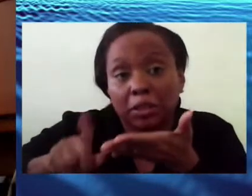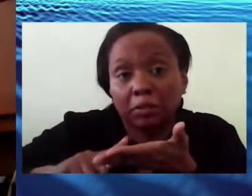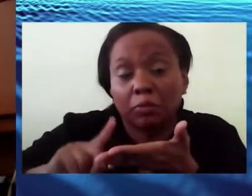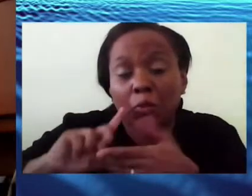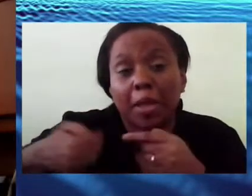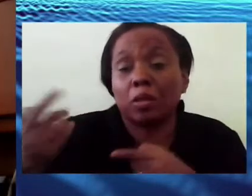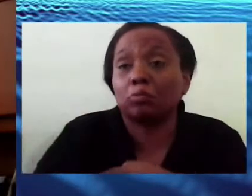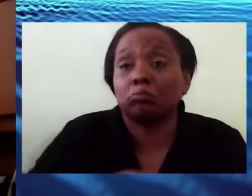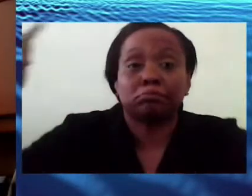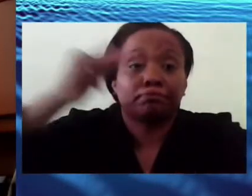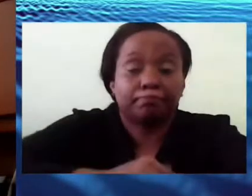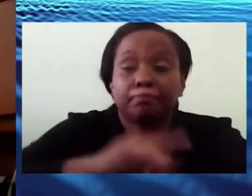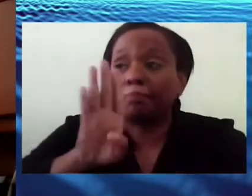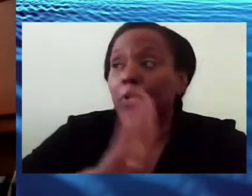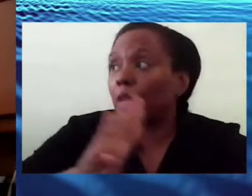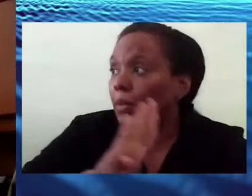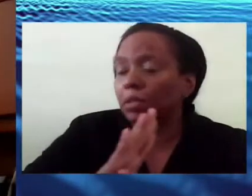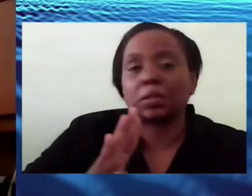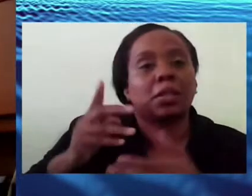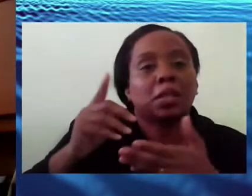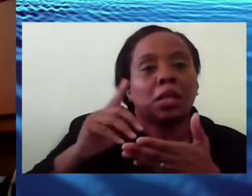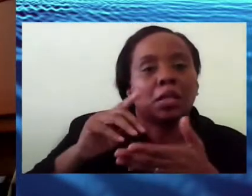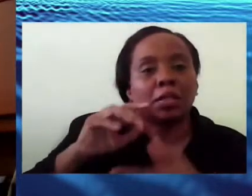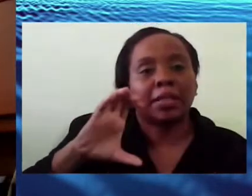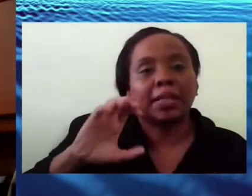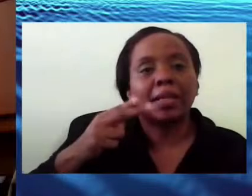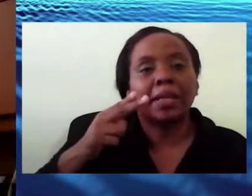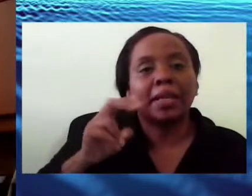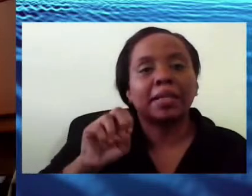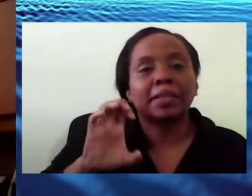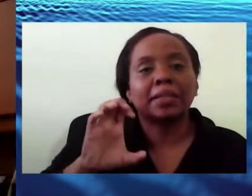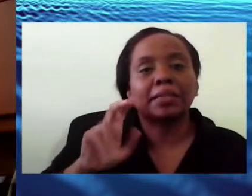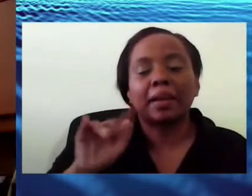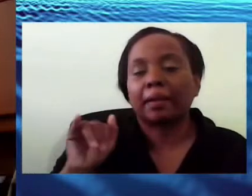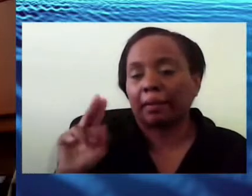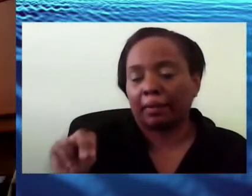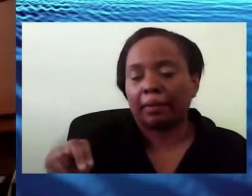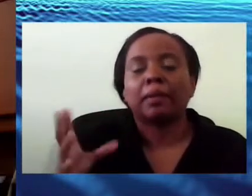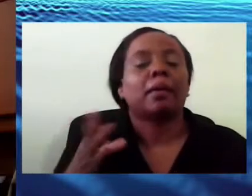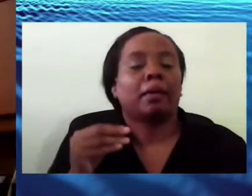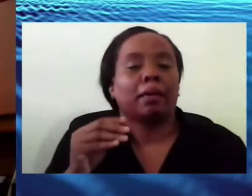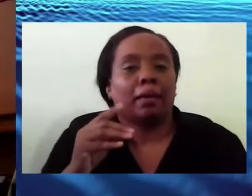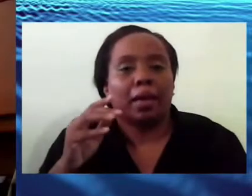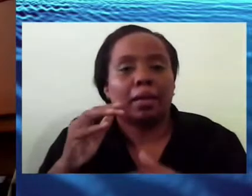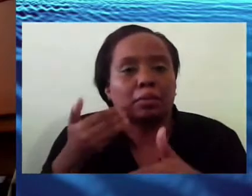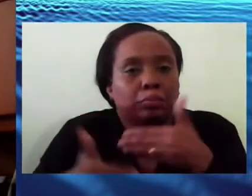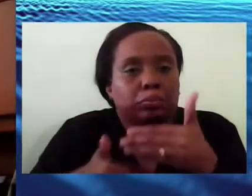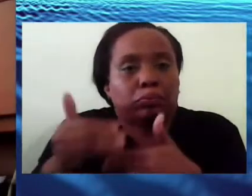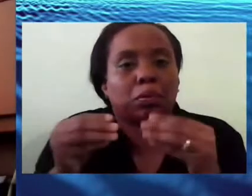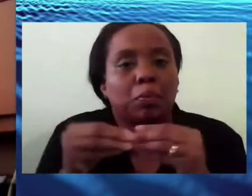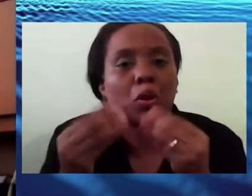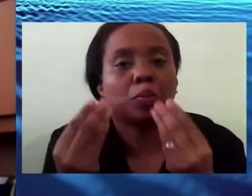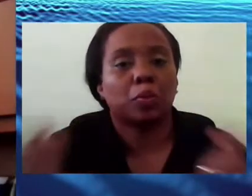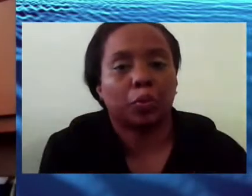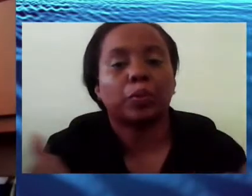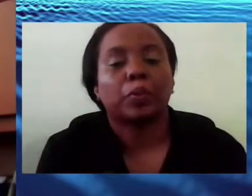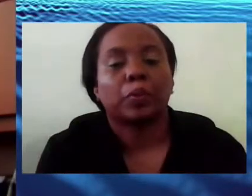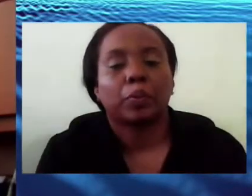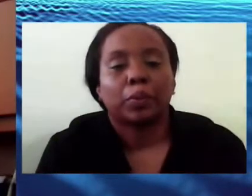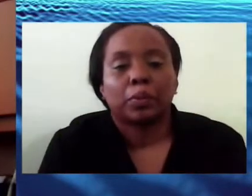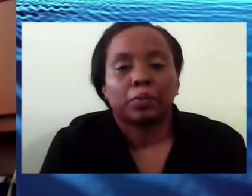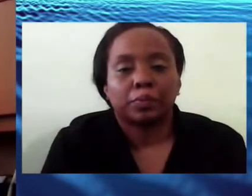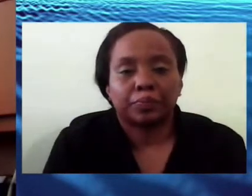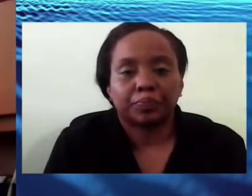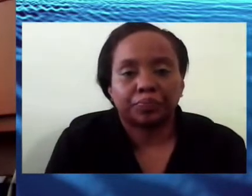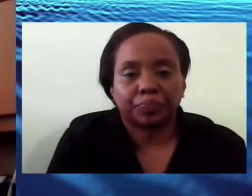in Barbados and then the verification system here in Barbados, making the arrivals process even smoother. So we should be in a